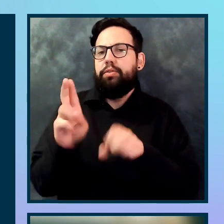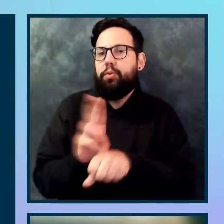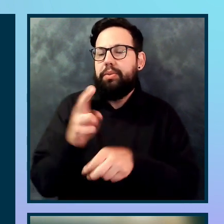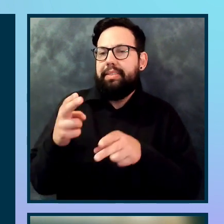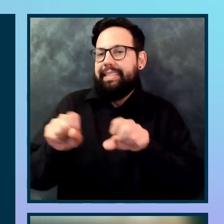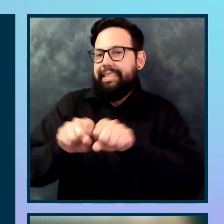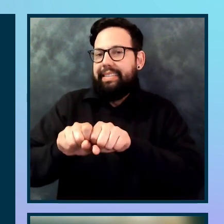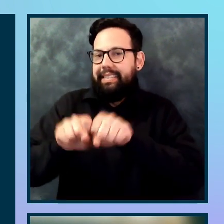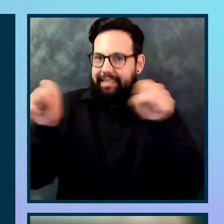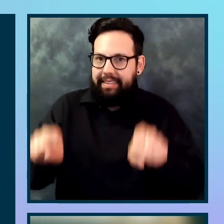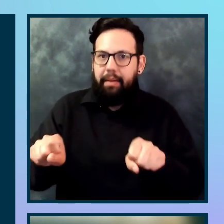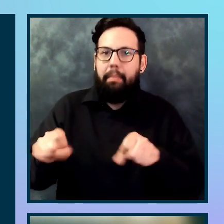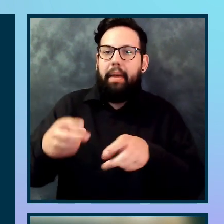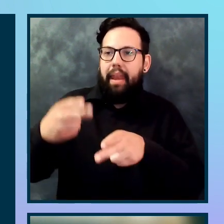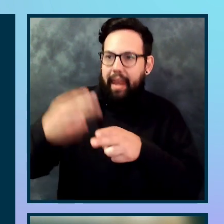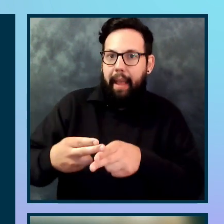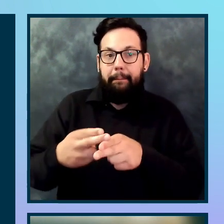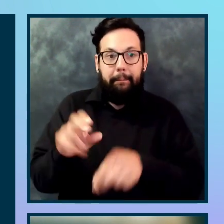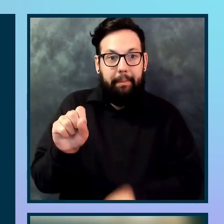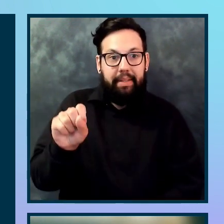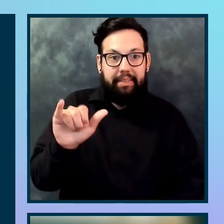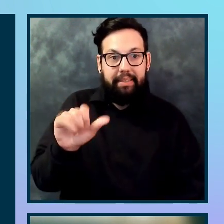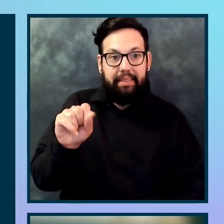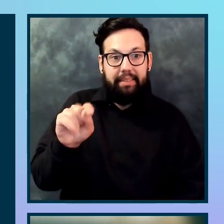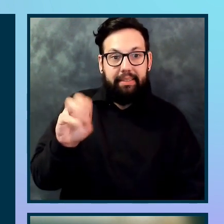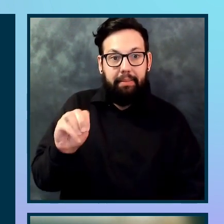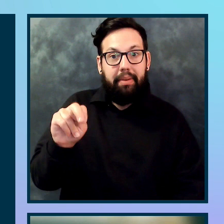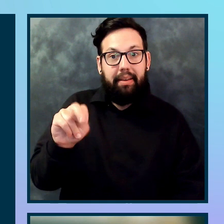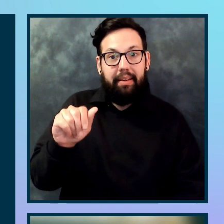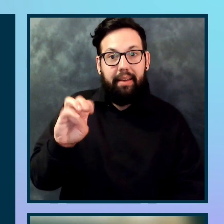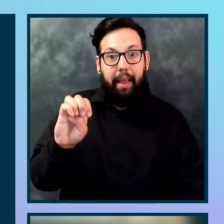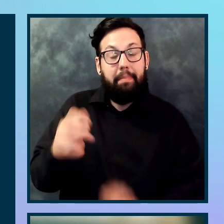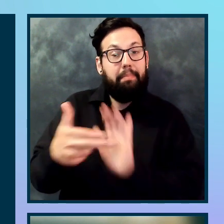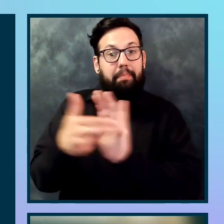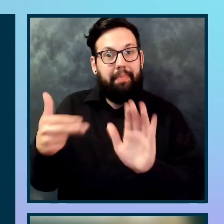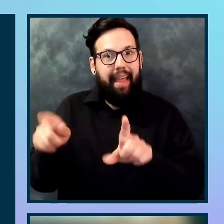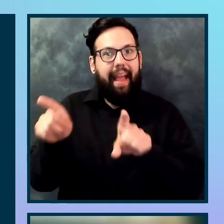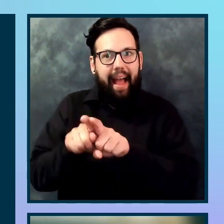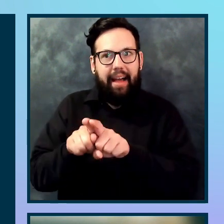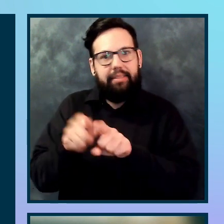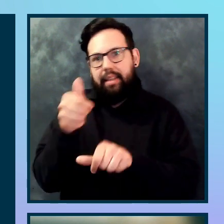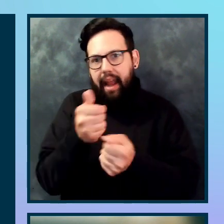label. So, if you look at this screenshot that I have, we have